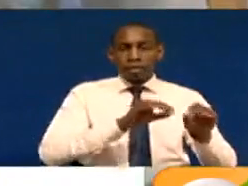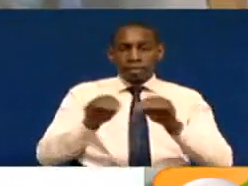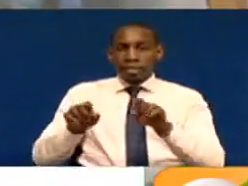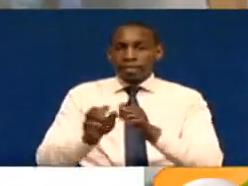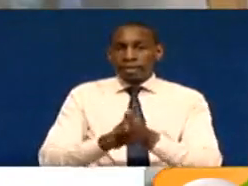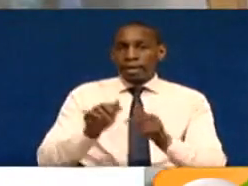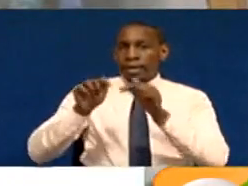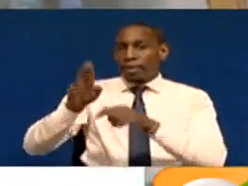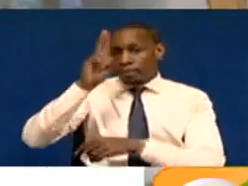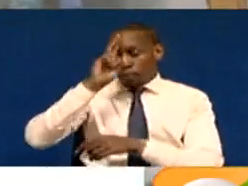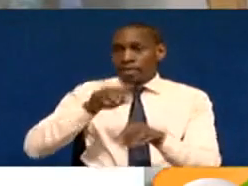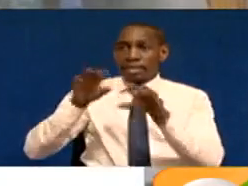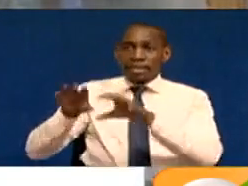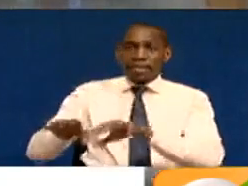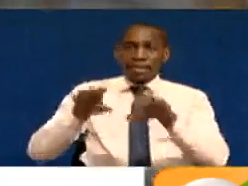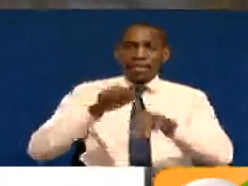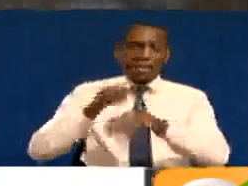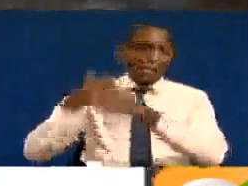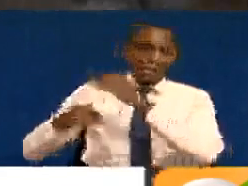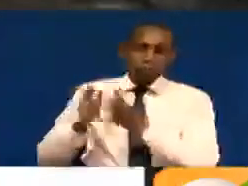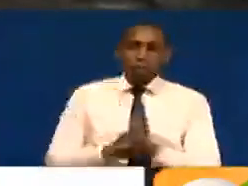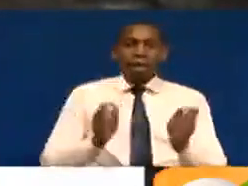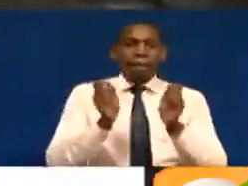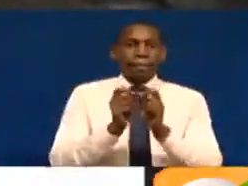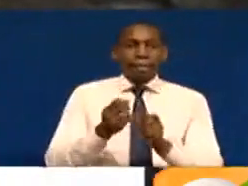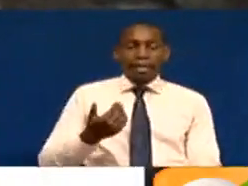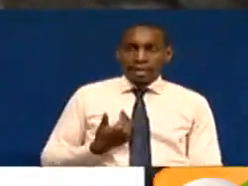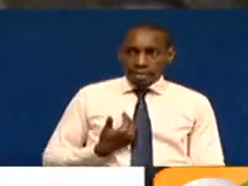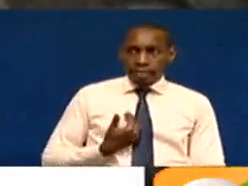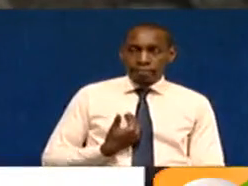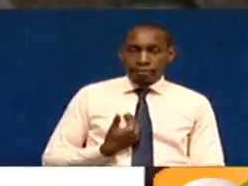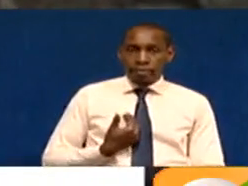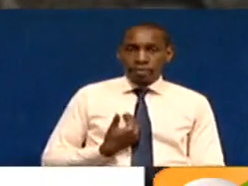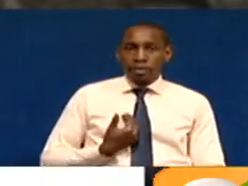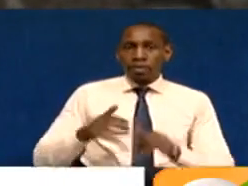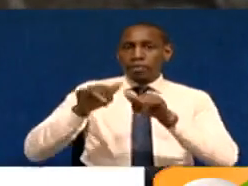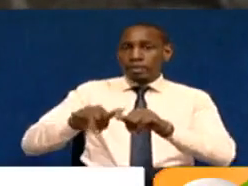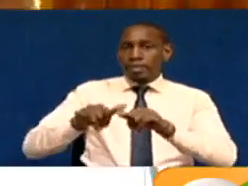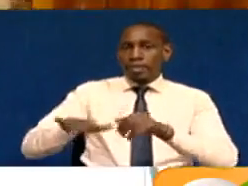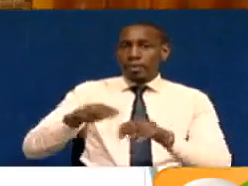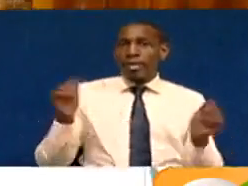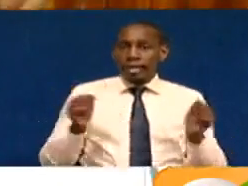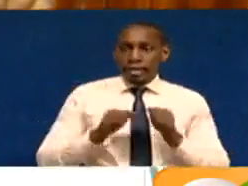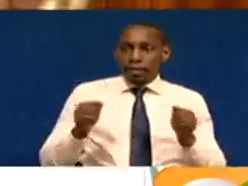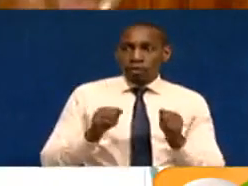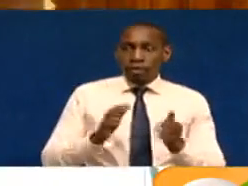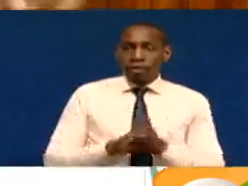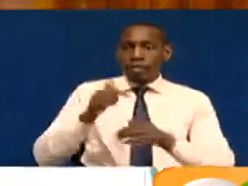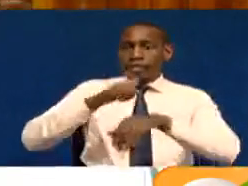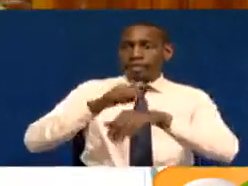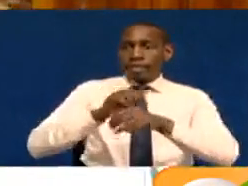police for her predicament then. That is what I was told. Tulika kwa baridi nani